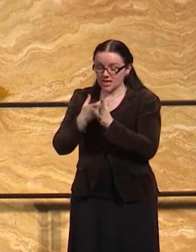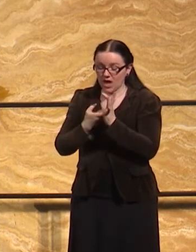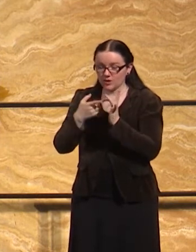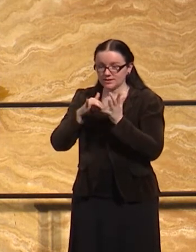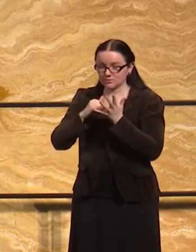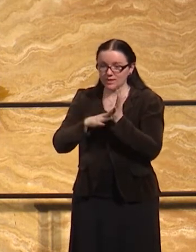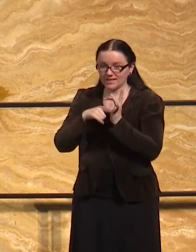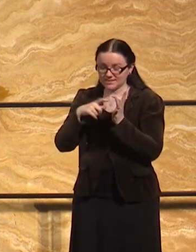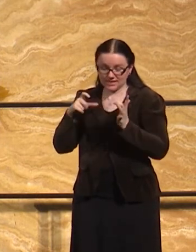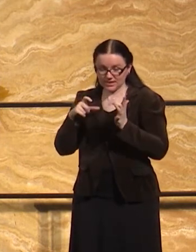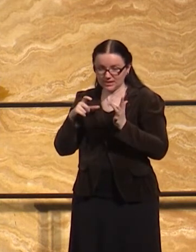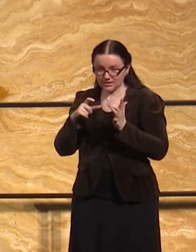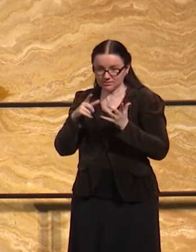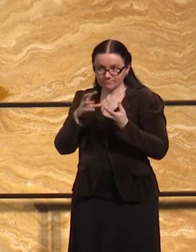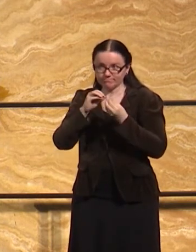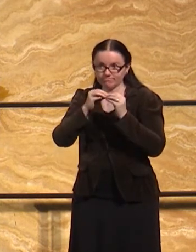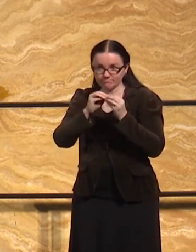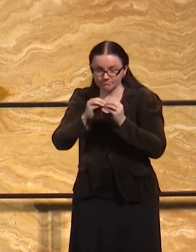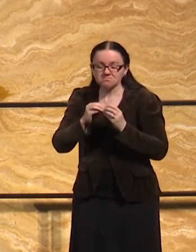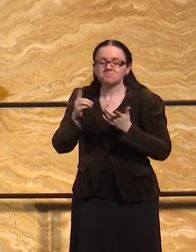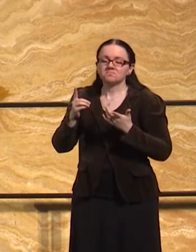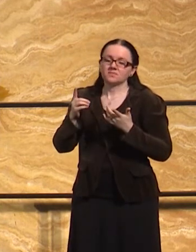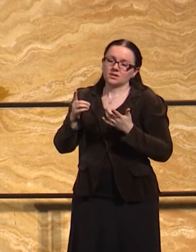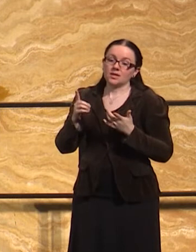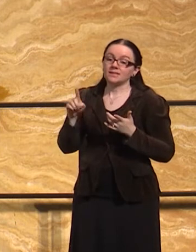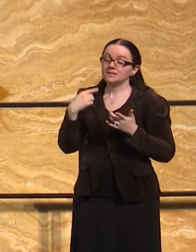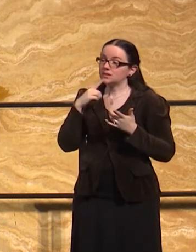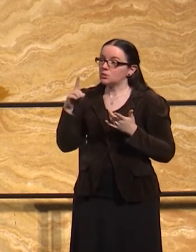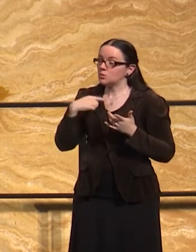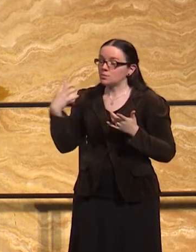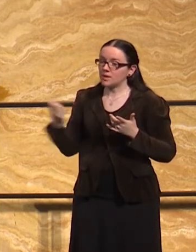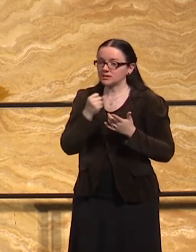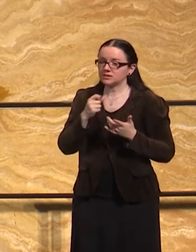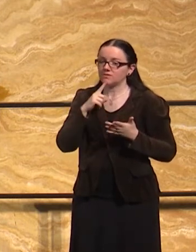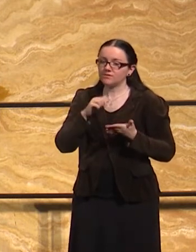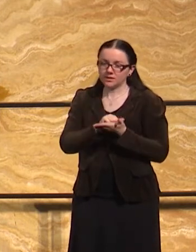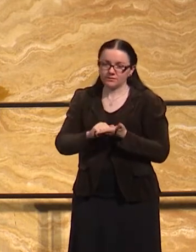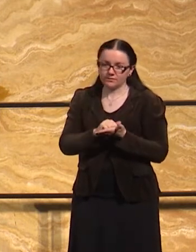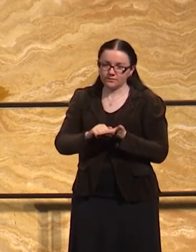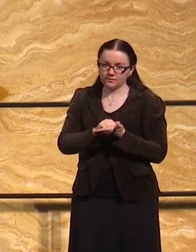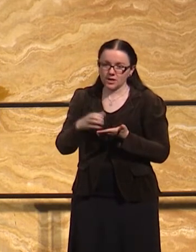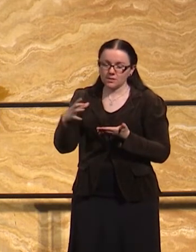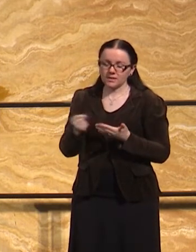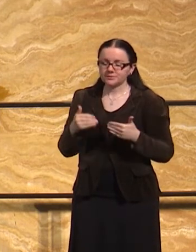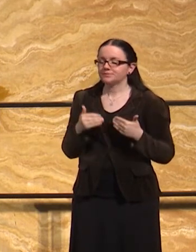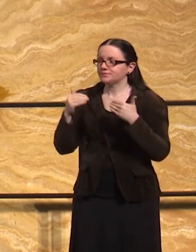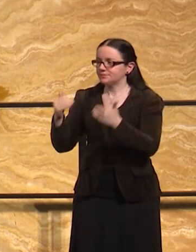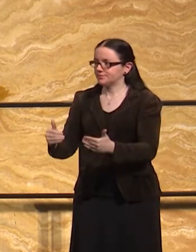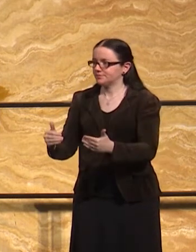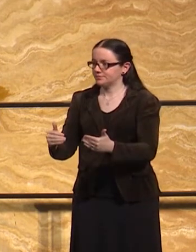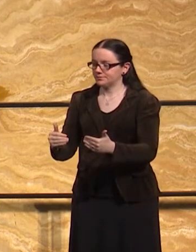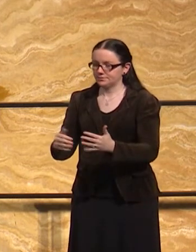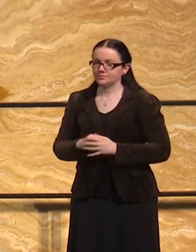our people, we must forgive. We must move on. So bridge